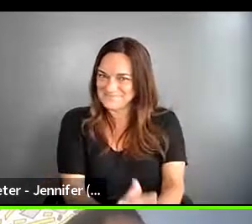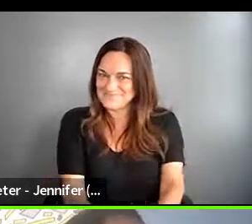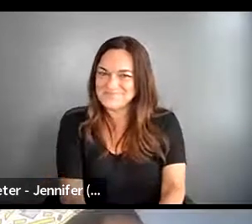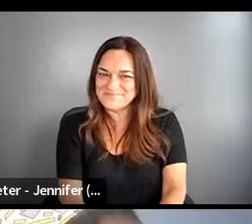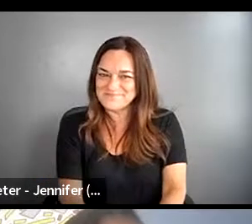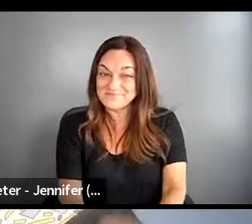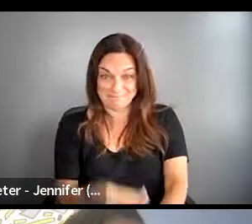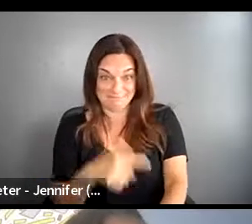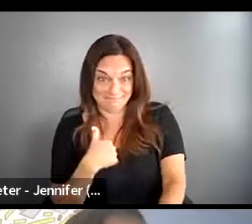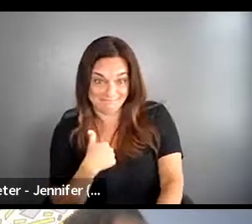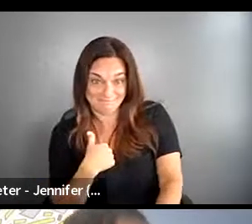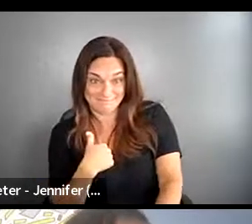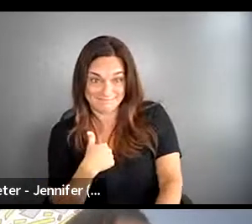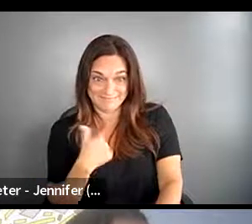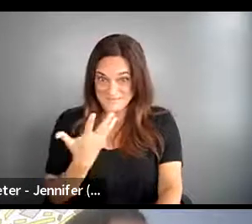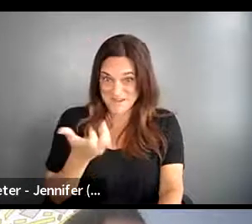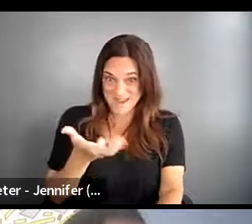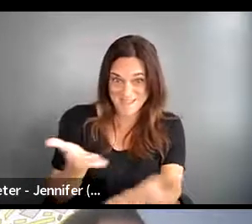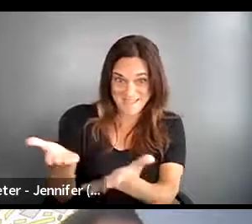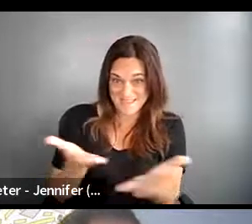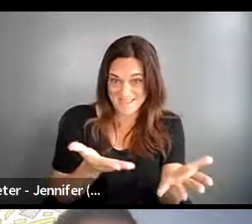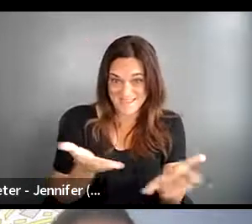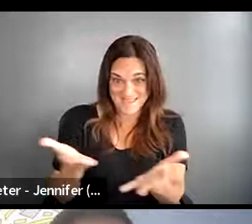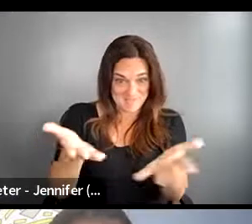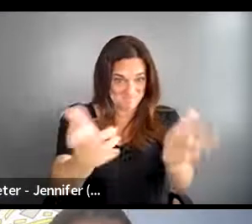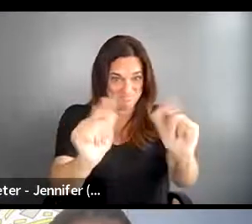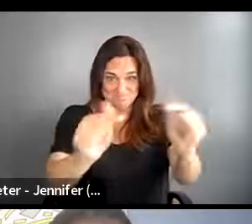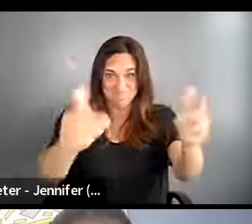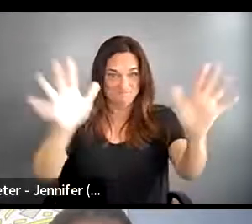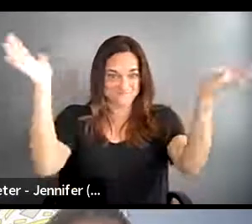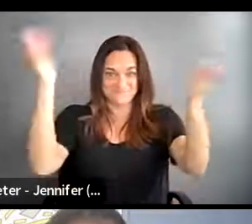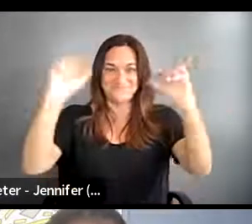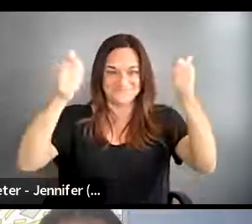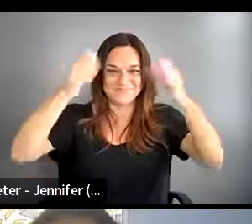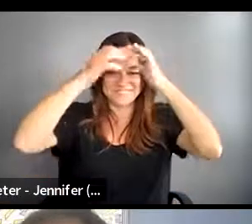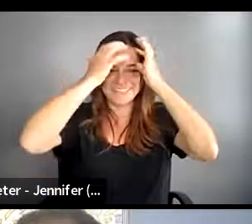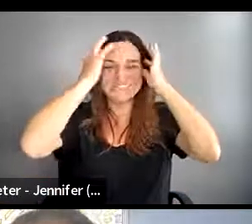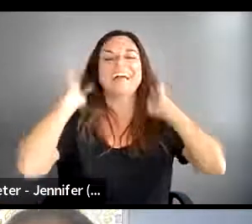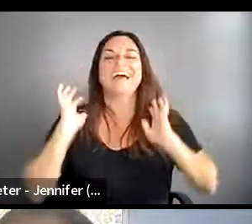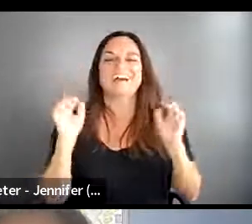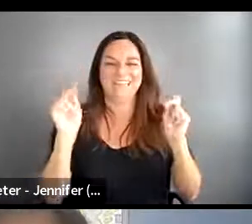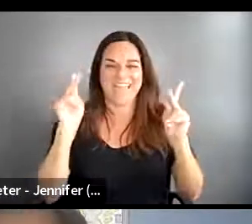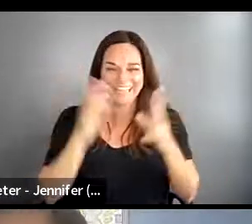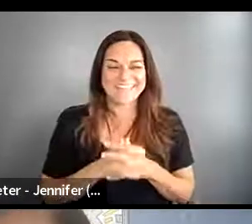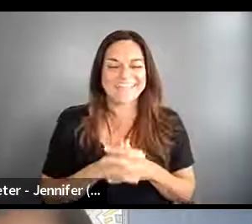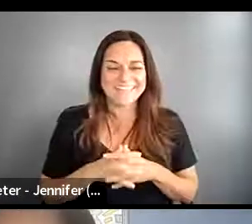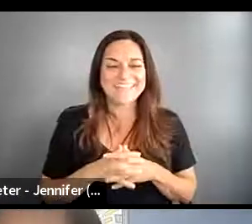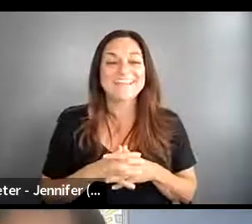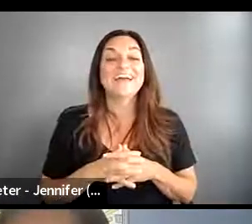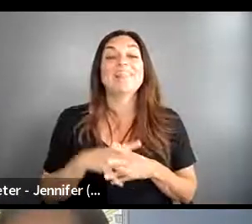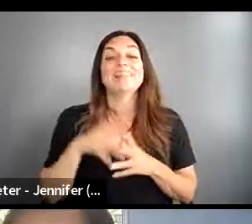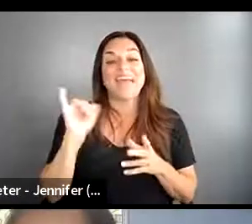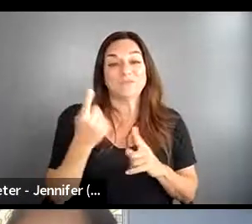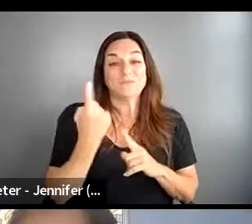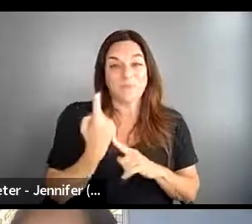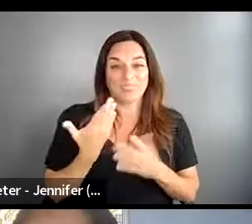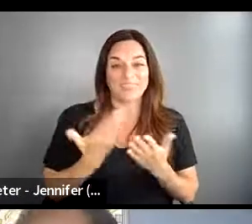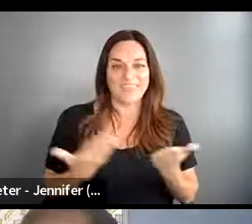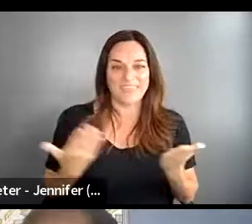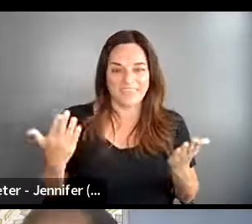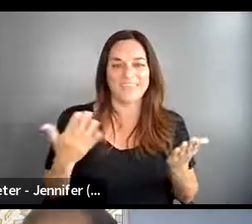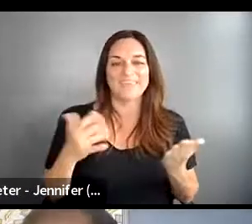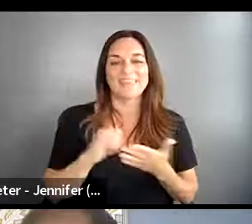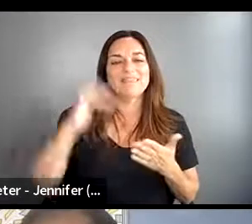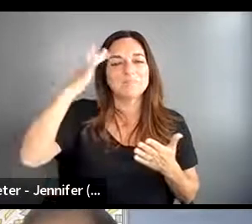Should I take it, y'all? Do y'all want to take it? You want me to take it? Oh. Okay, so that's one of the things that